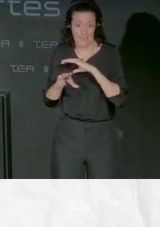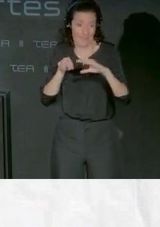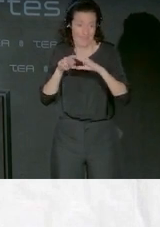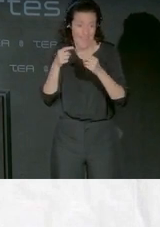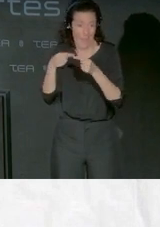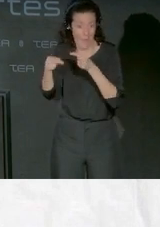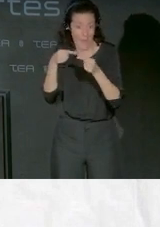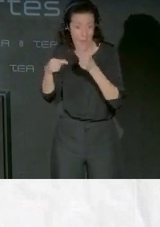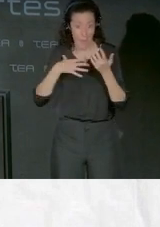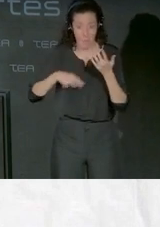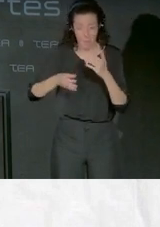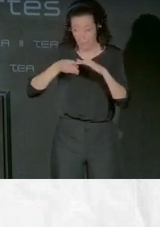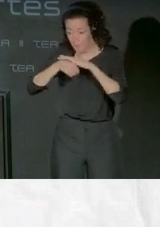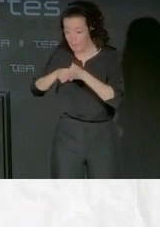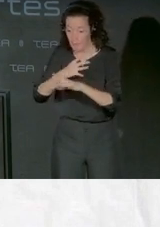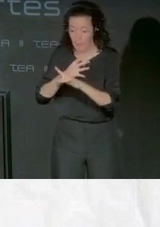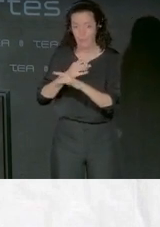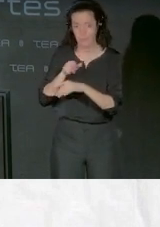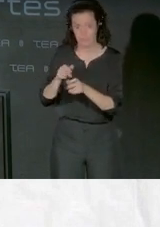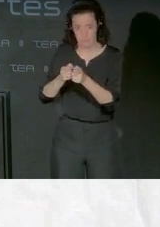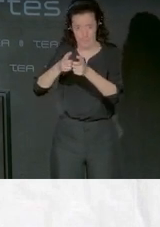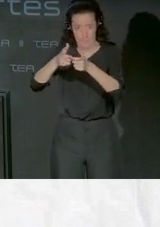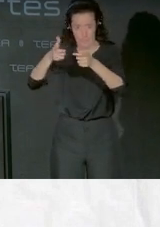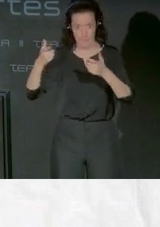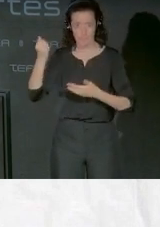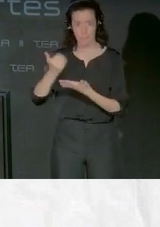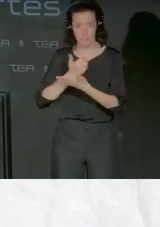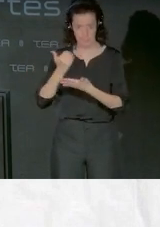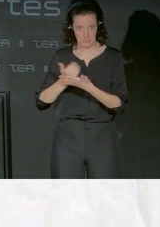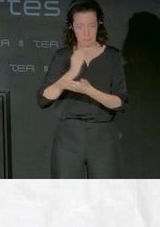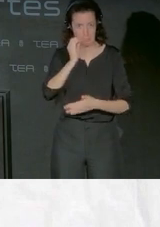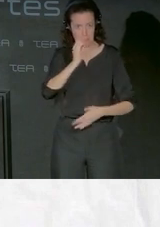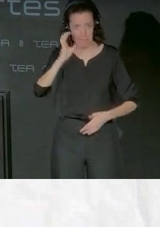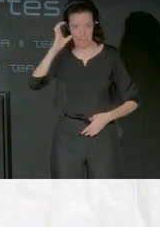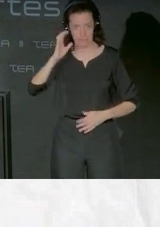revenue during the COVID years. So very different trajectories.